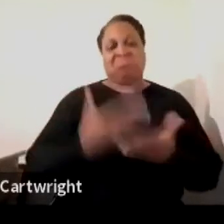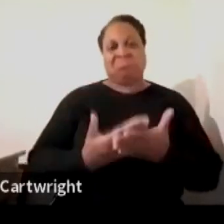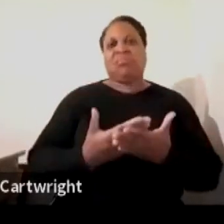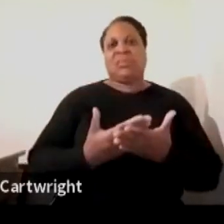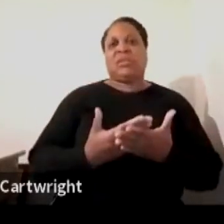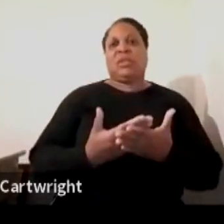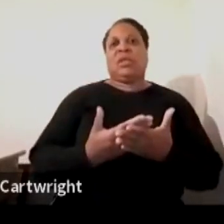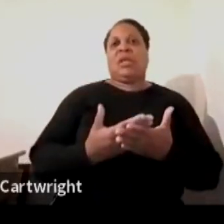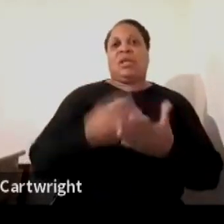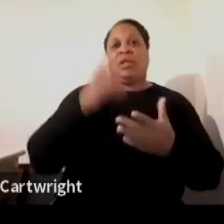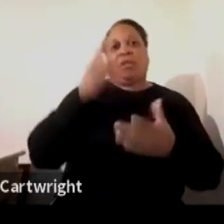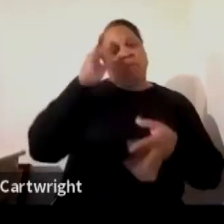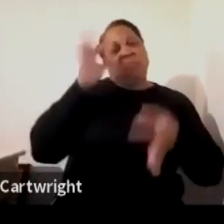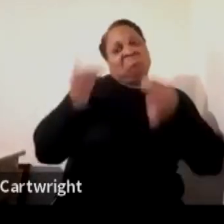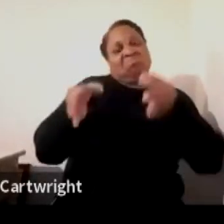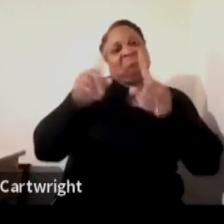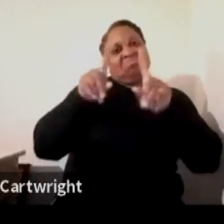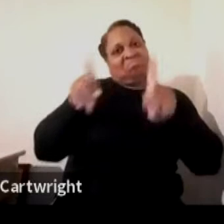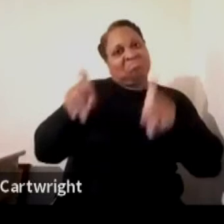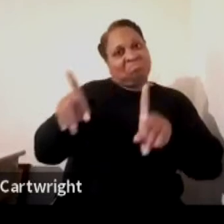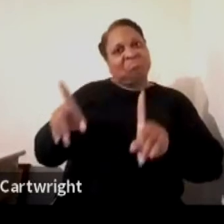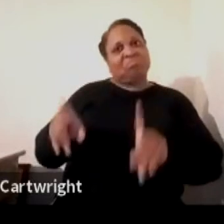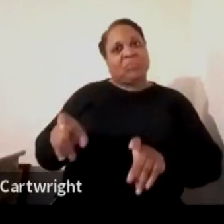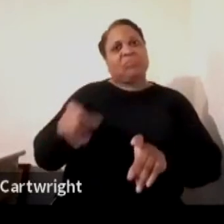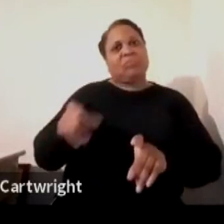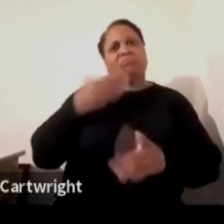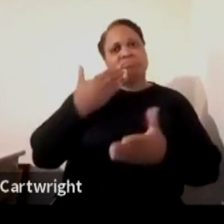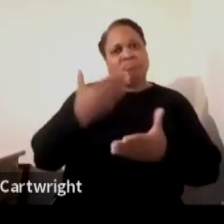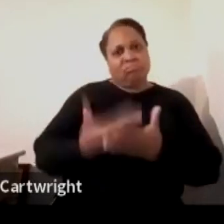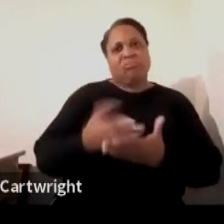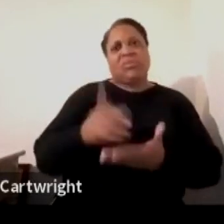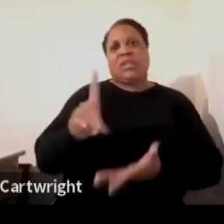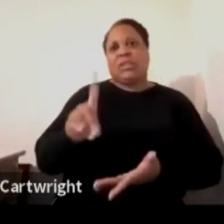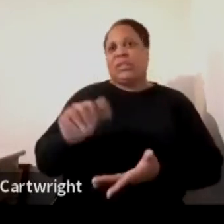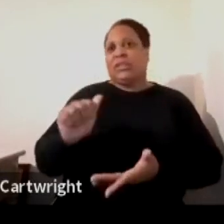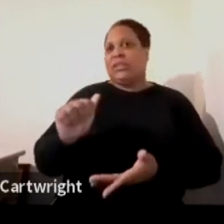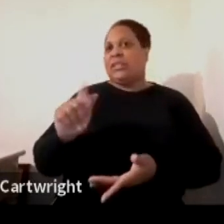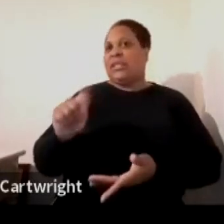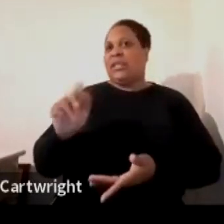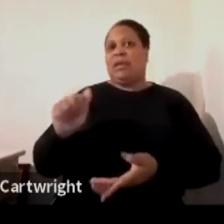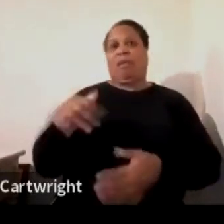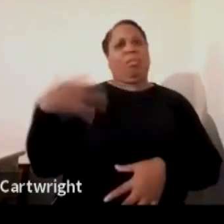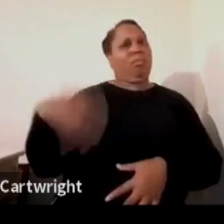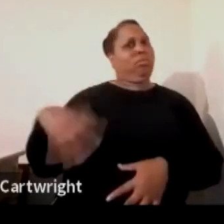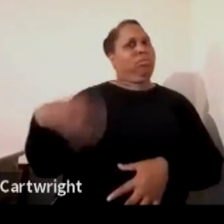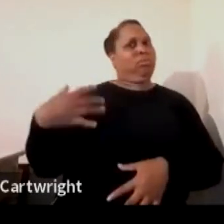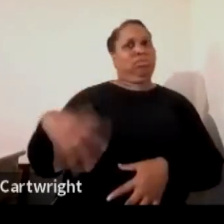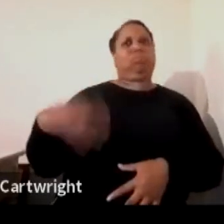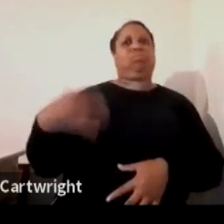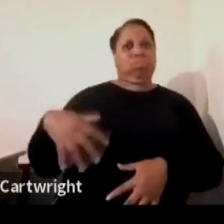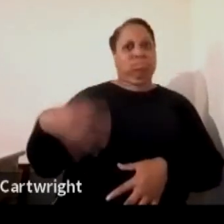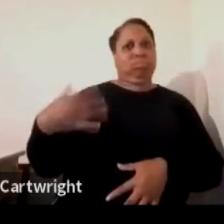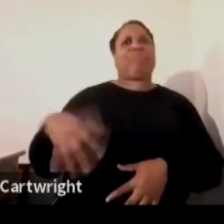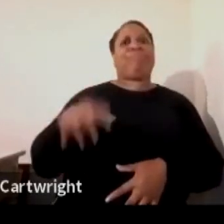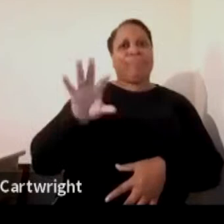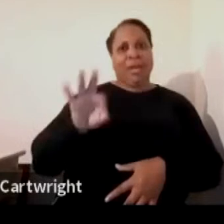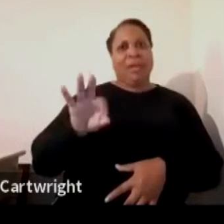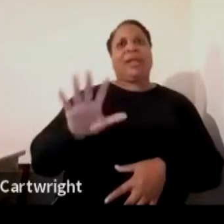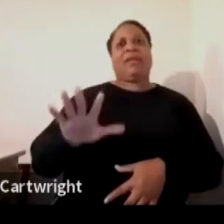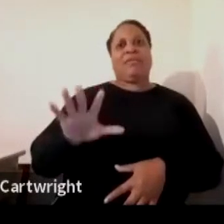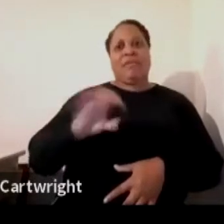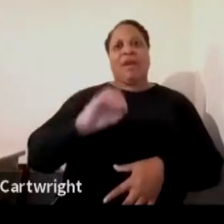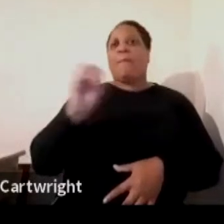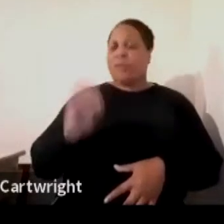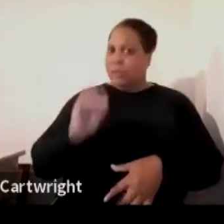superbly done. The data is impressive. 95% effectiveness is